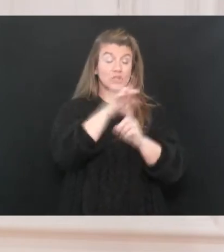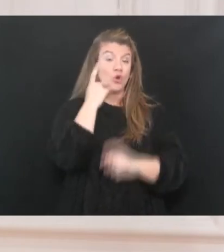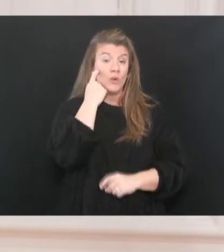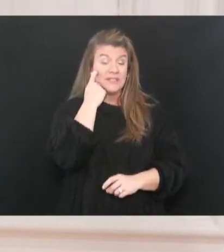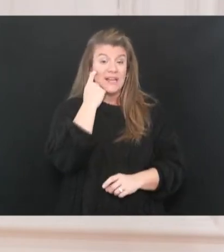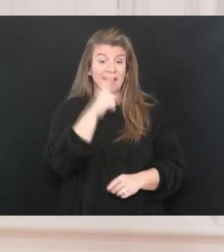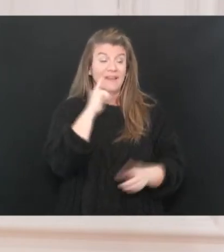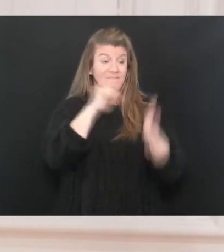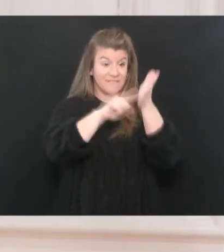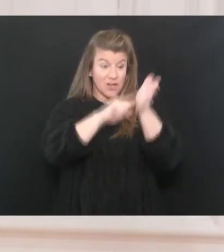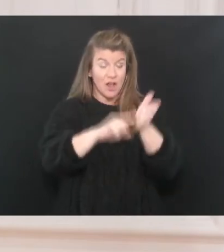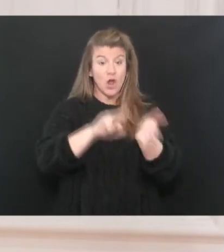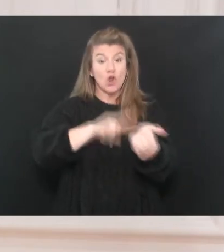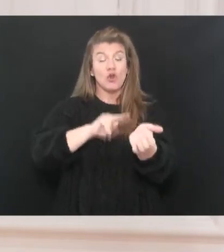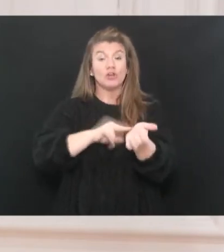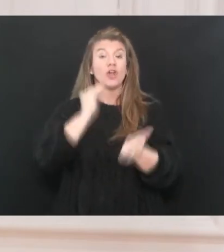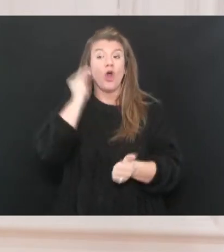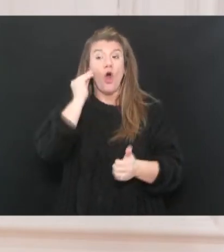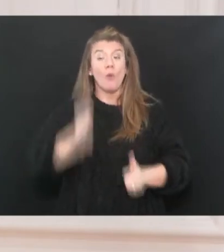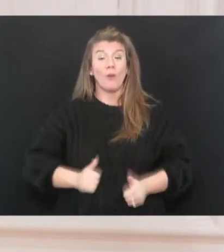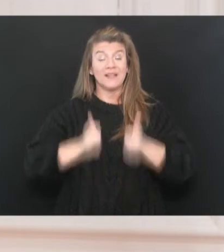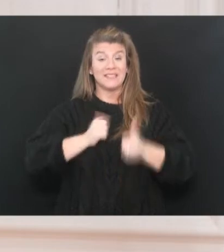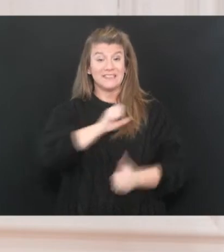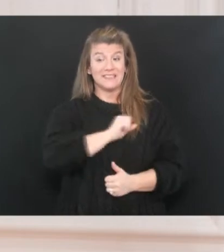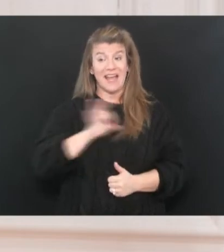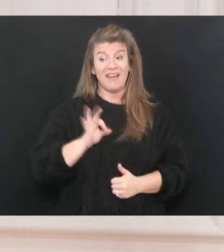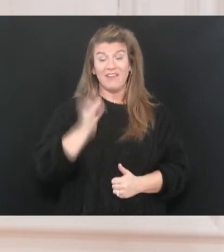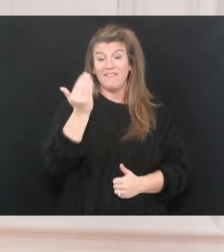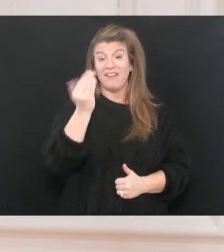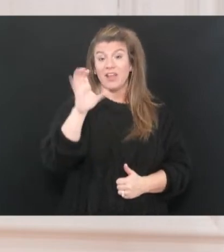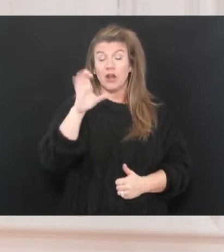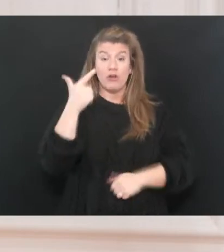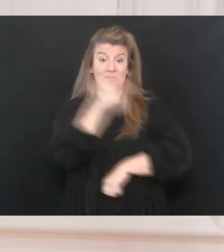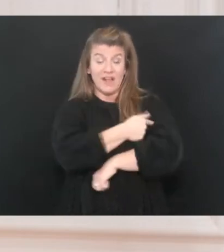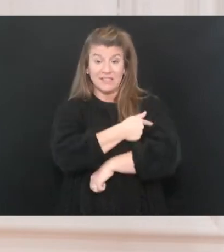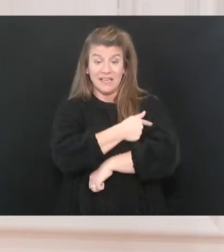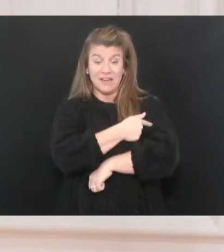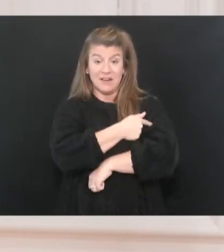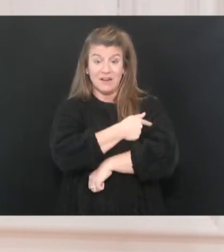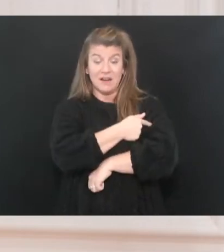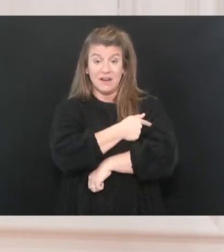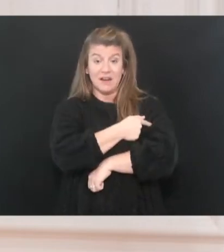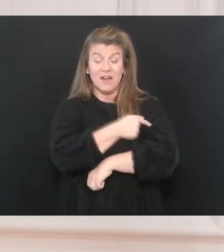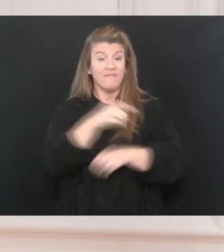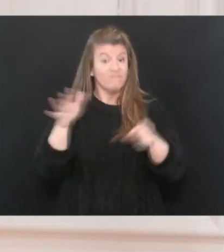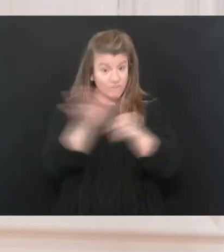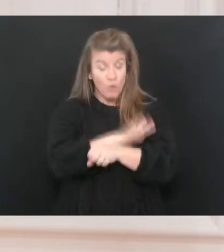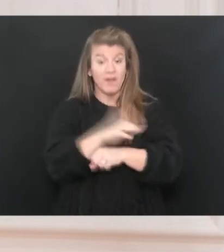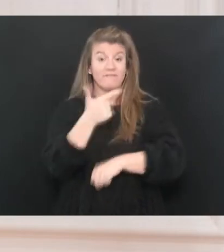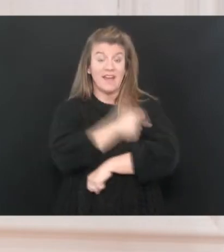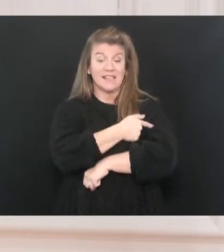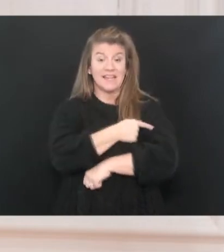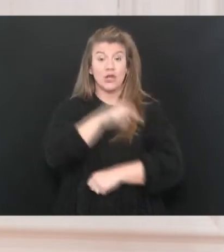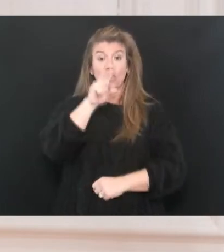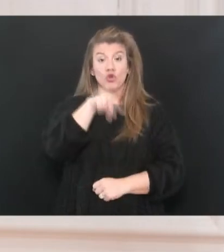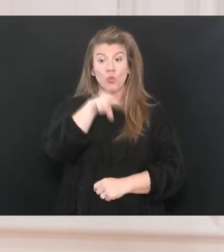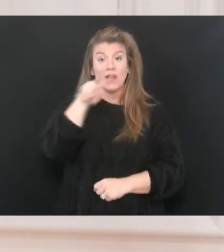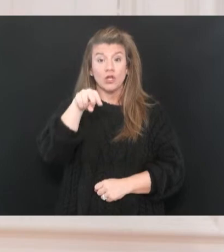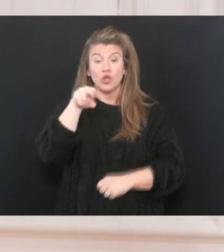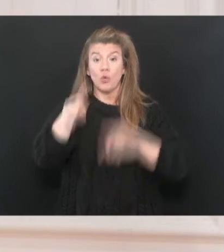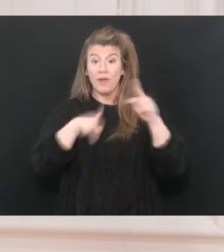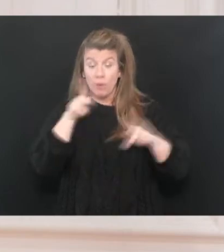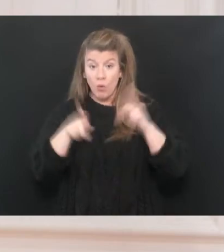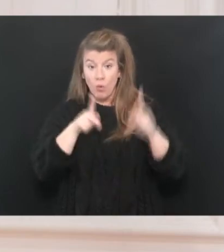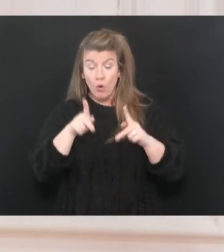done, nursing home residents and staff, 1,500 people vaccinated, fully vaccinated, 22 people